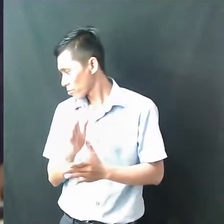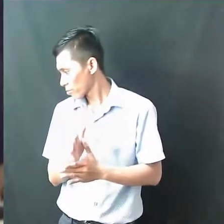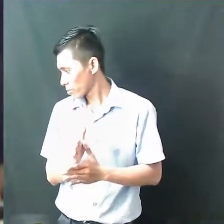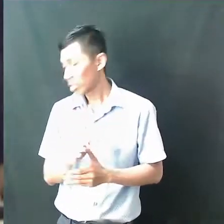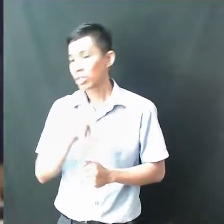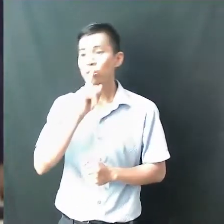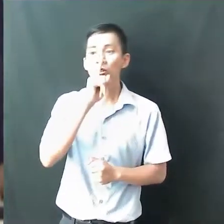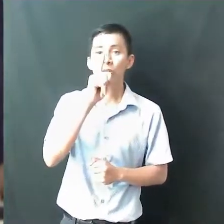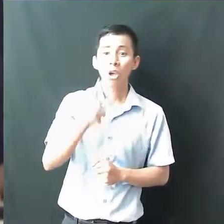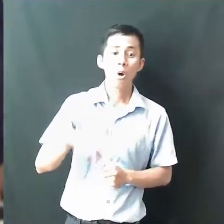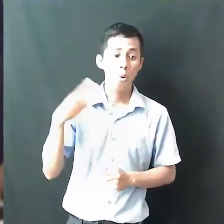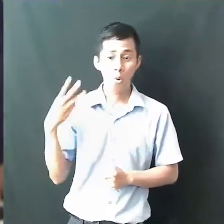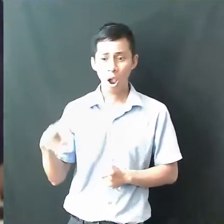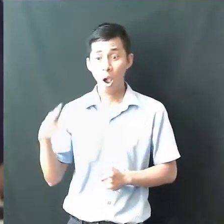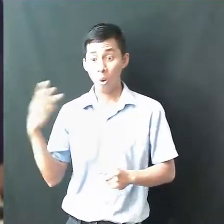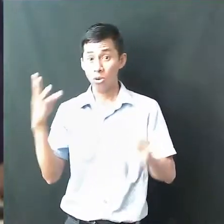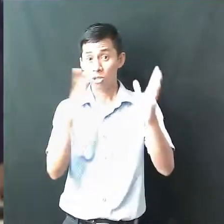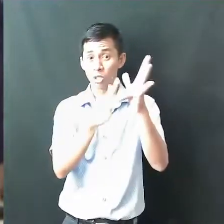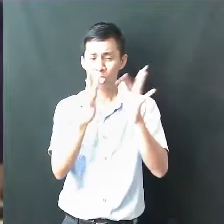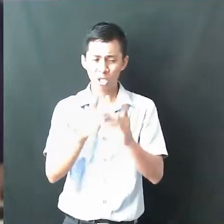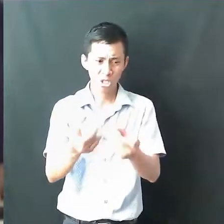came? Isn't it